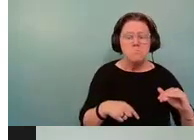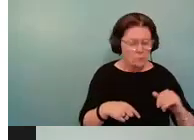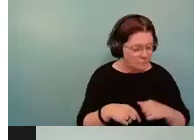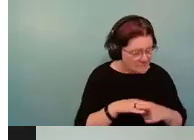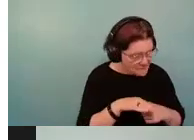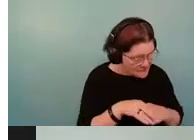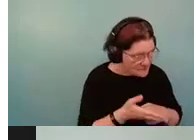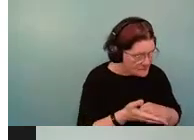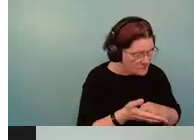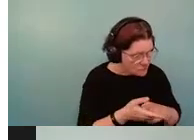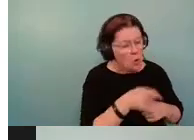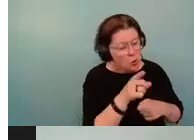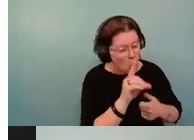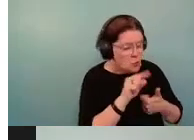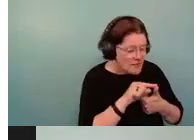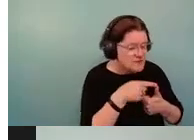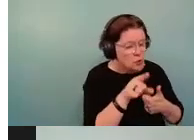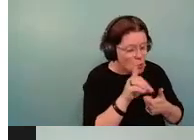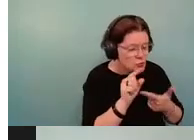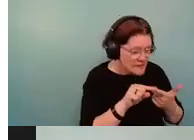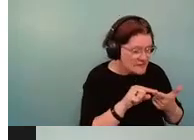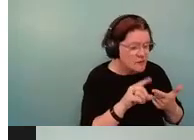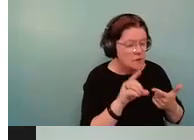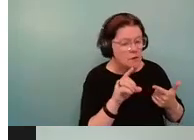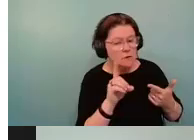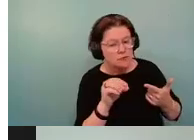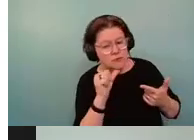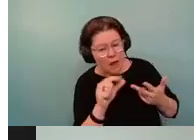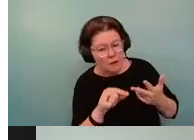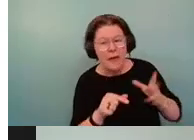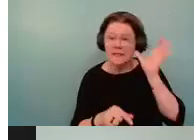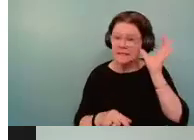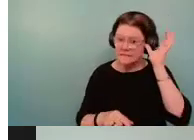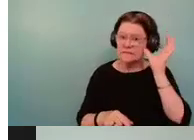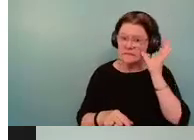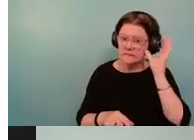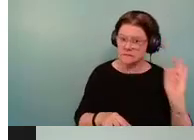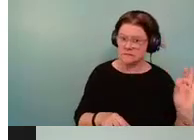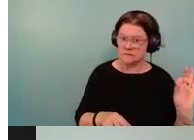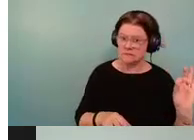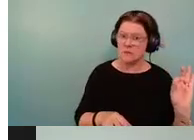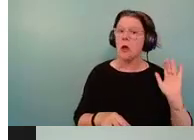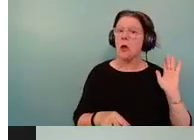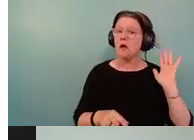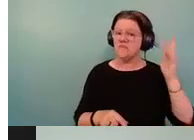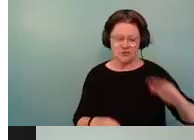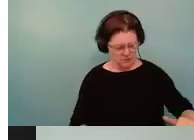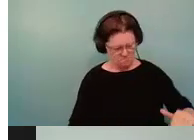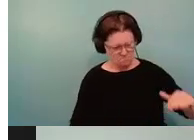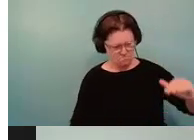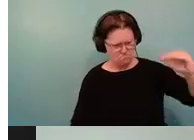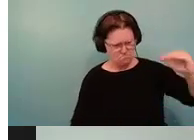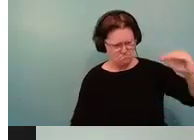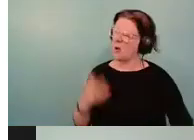them, go do this, or don't do that, and they listen to you. And eventually they start growing up and they say,